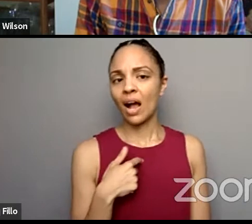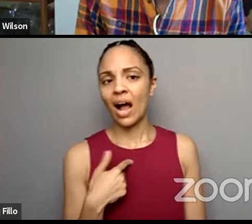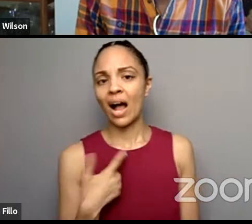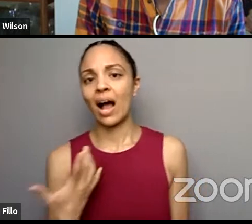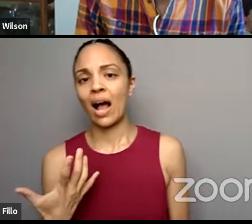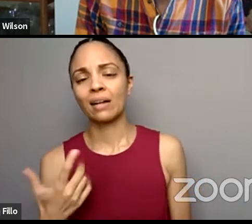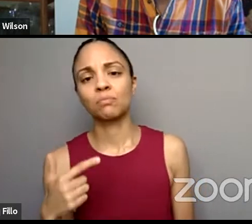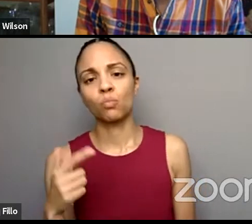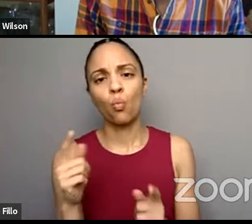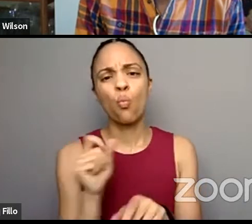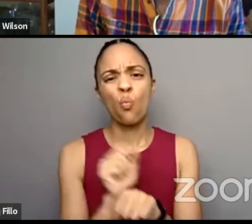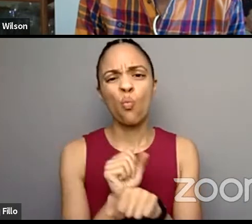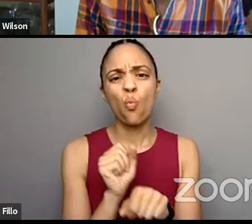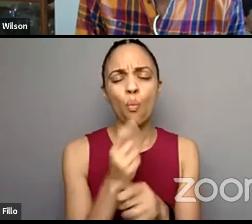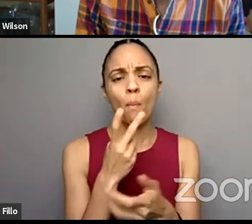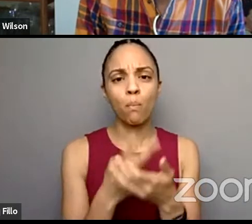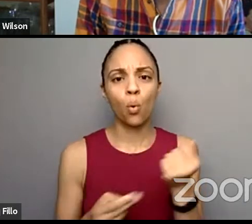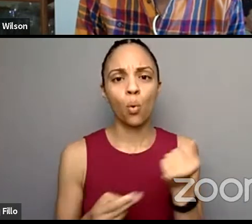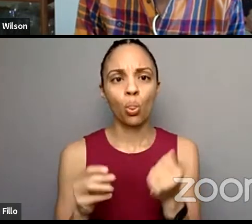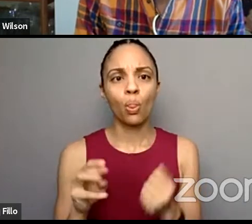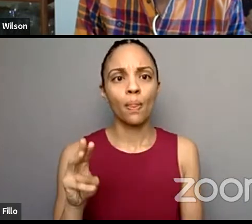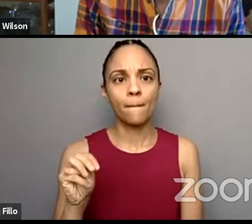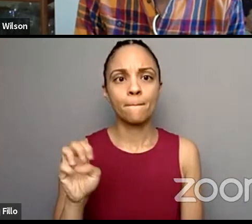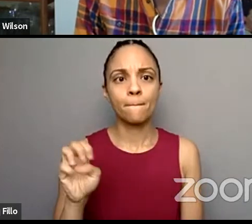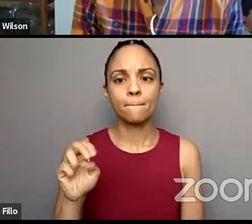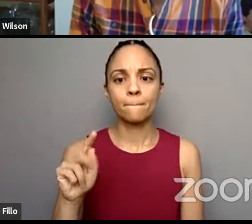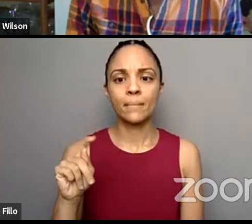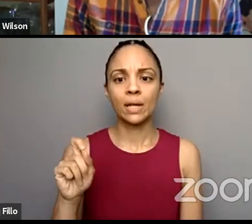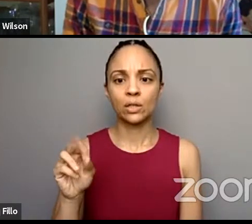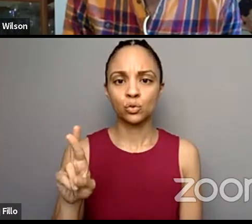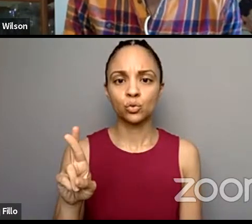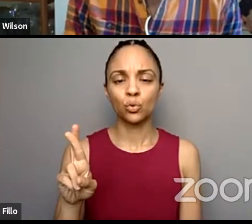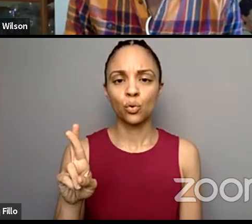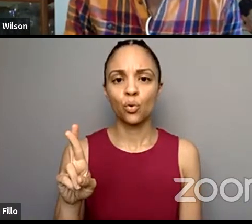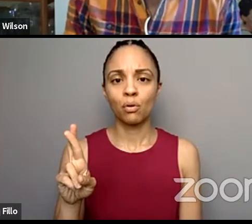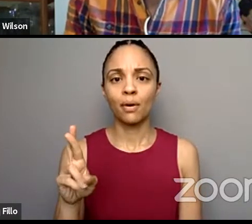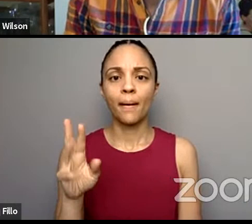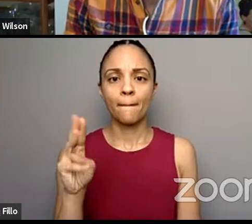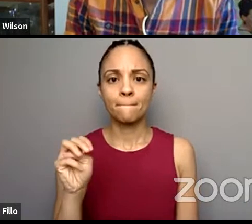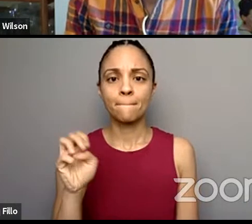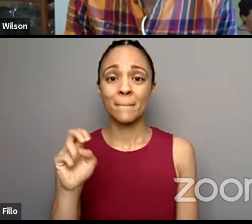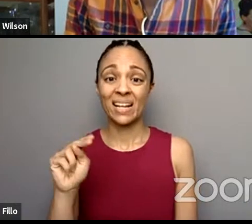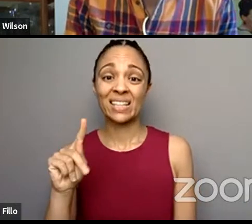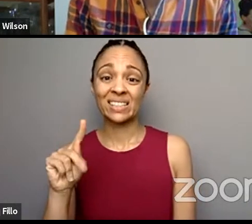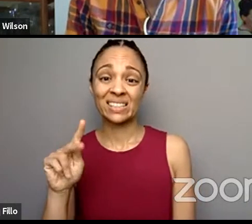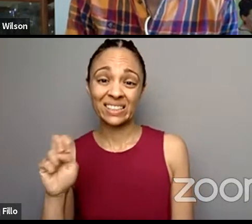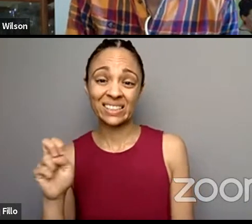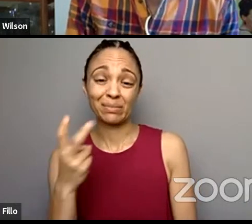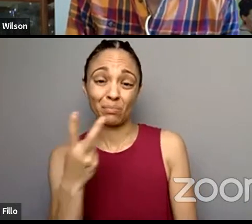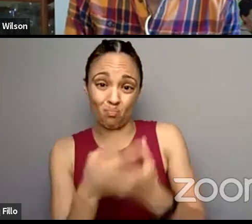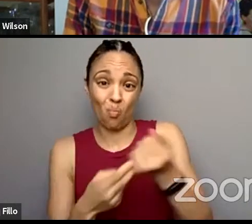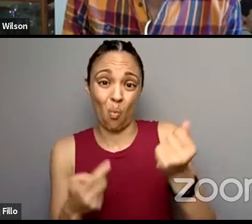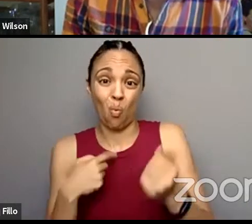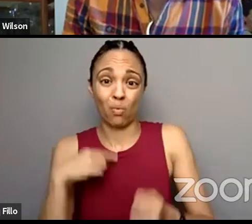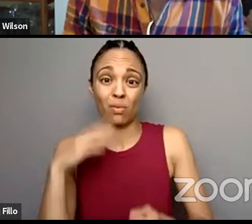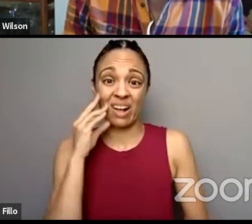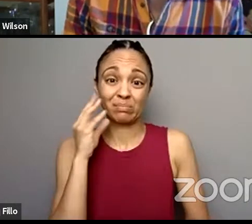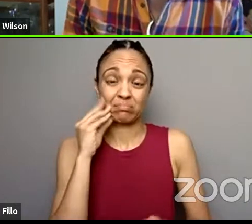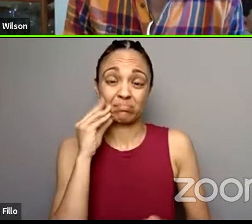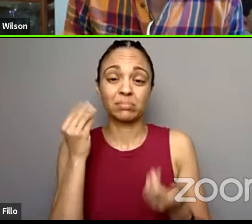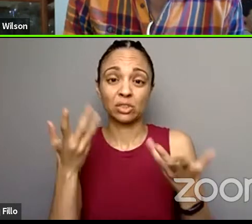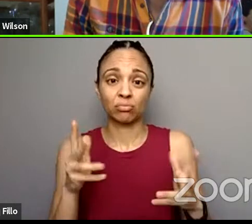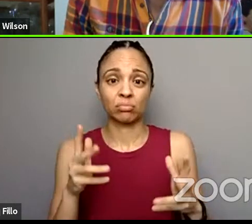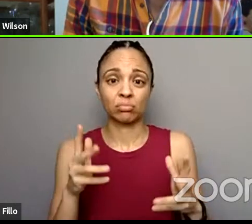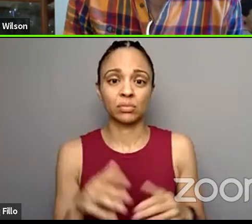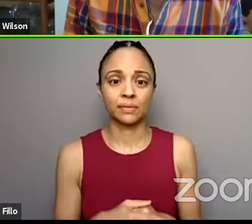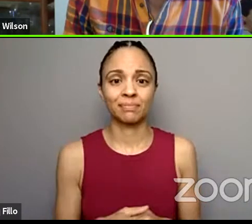I'd like that, ideally that's the relationship I have with Kyle and that's the relationship I'd like, yeah, to have. And did